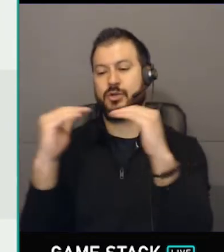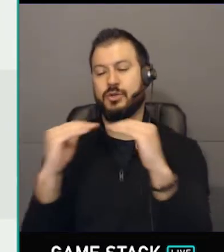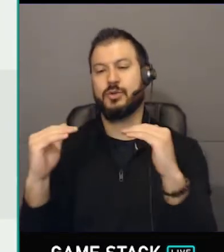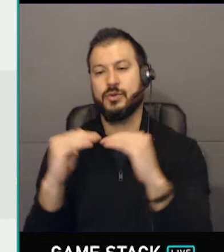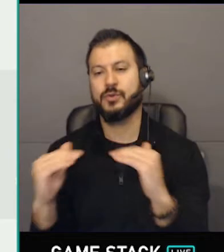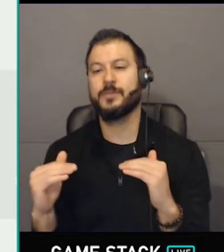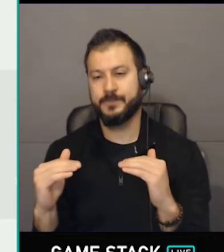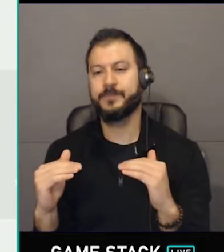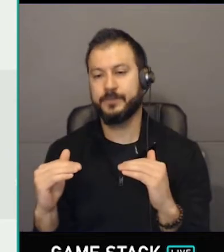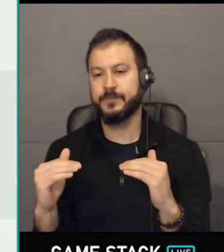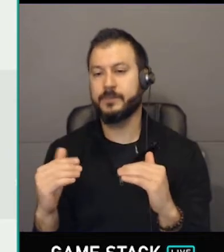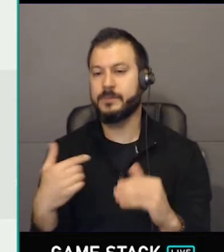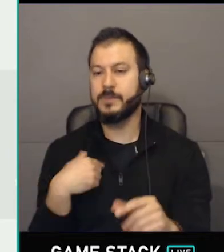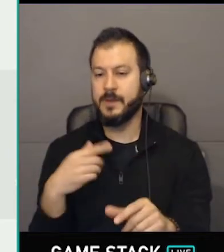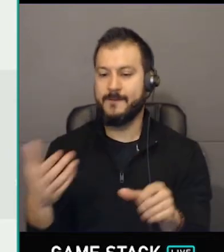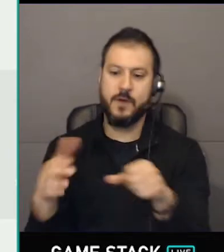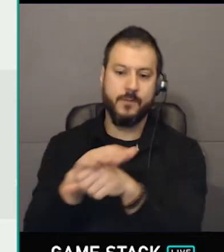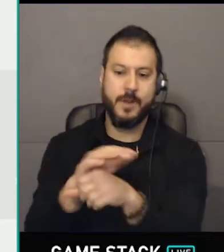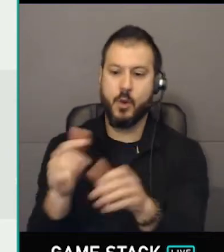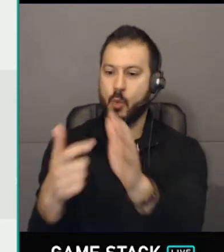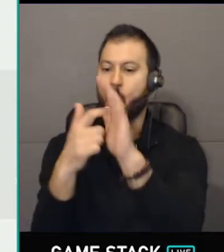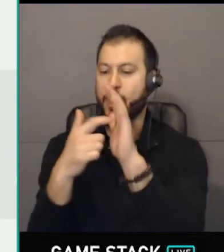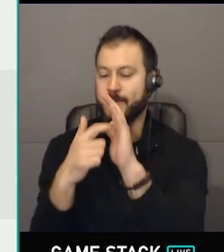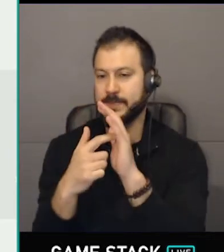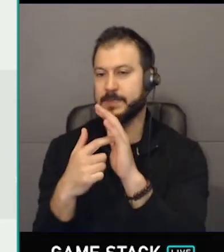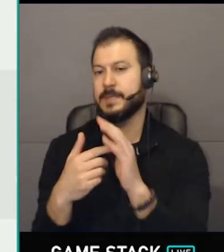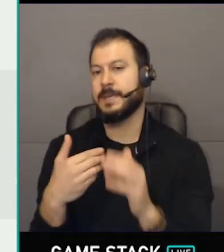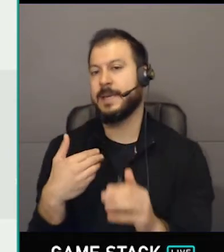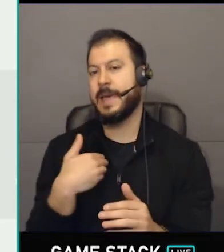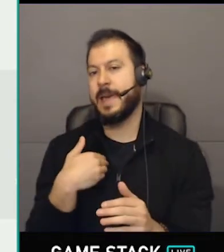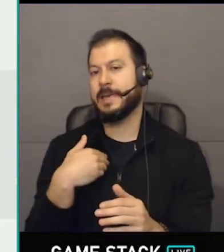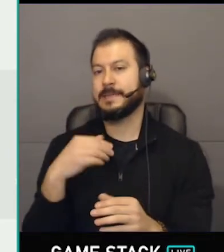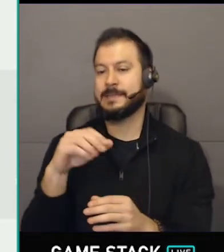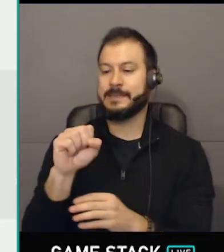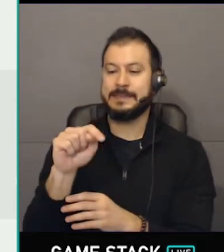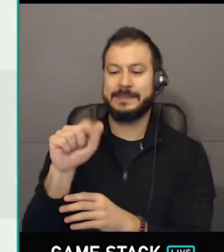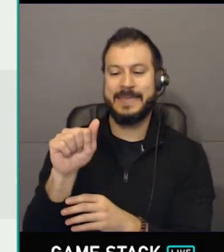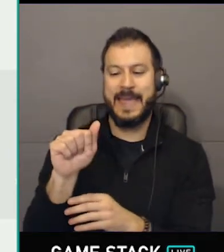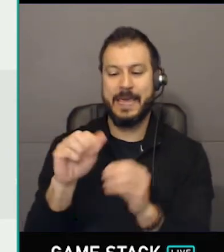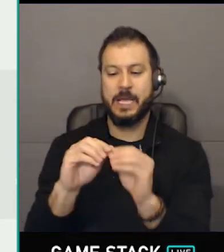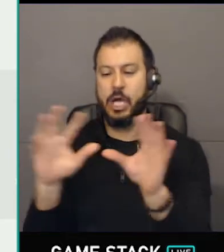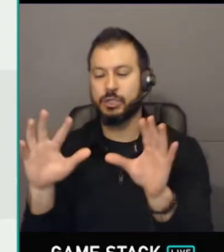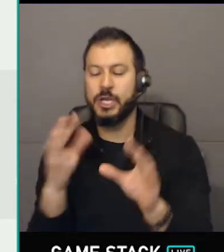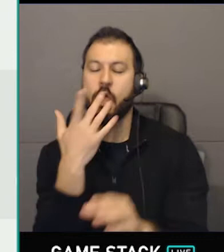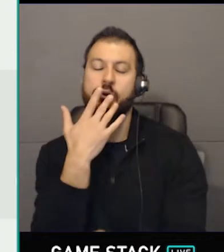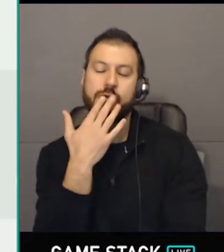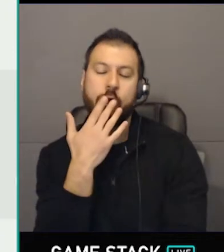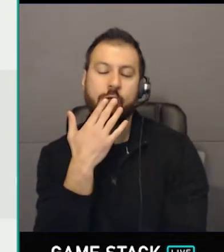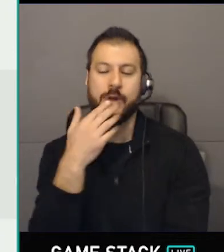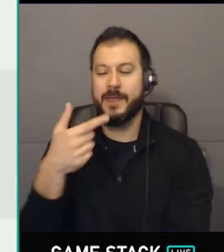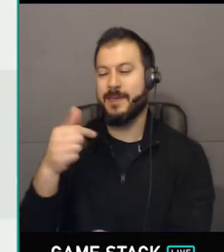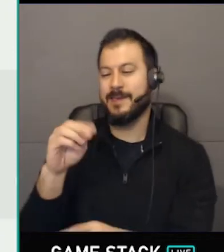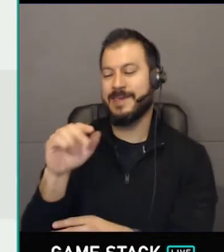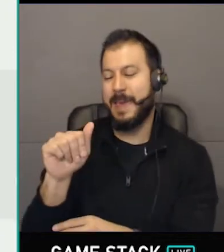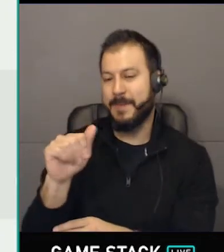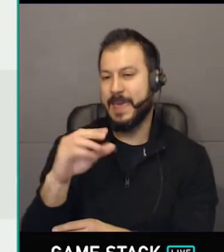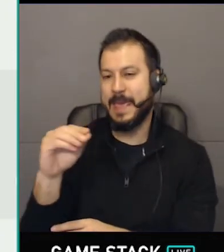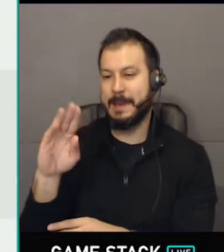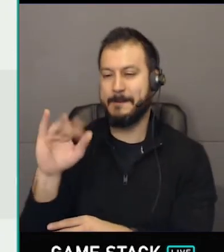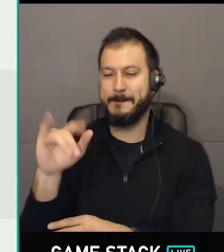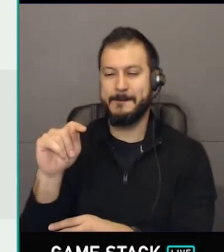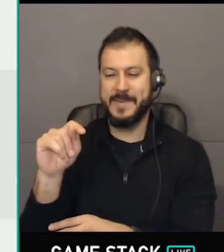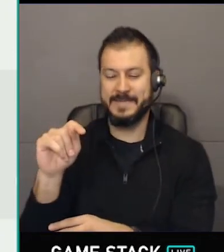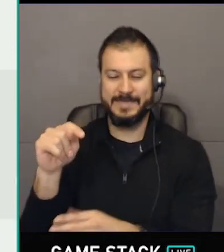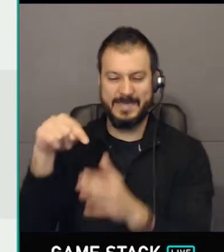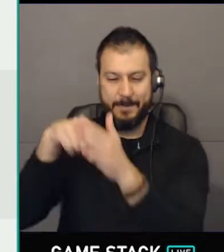set of image quality requirements. This includes static contrast, color accuracy, gamut, and bit depth. But for